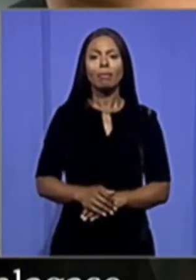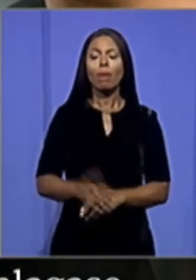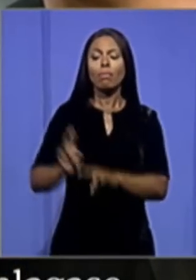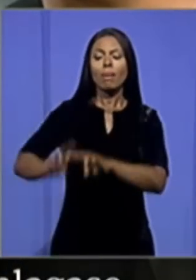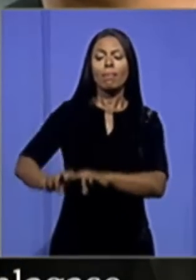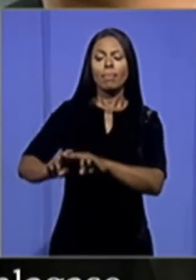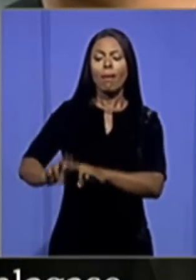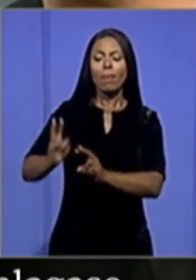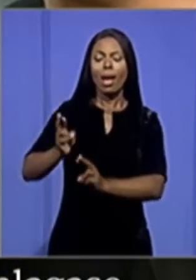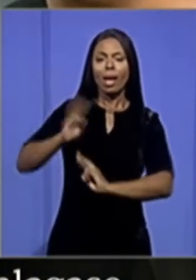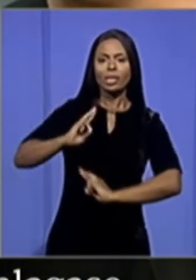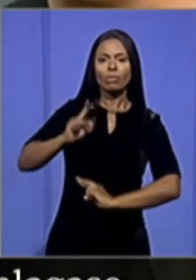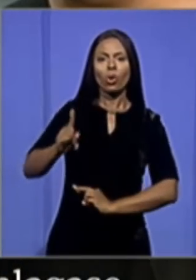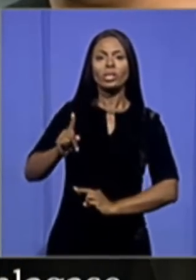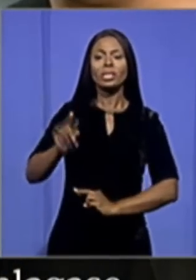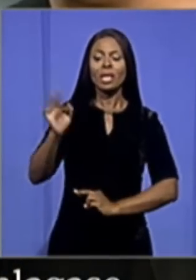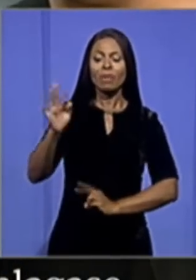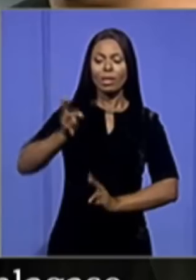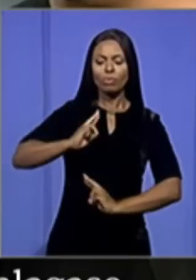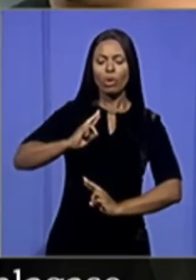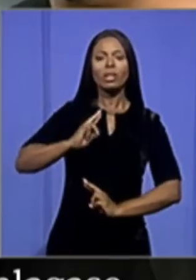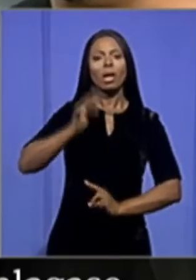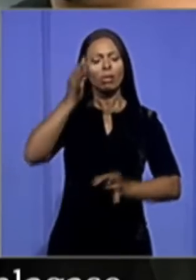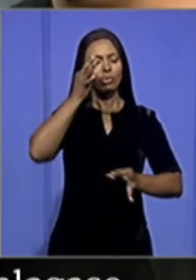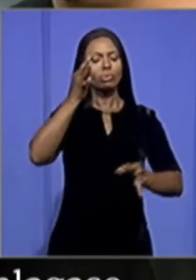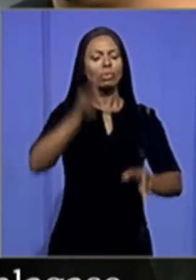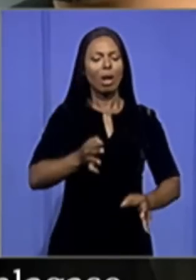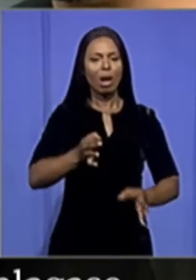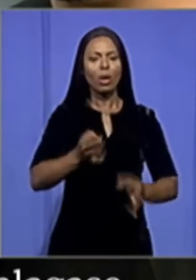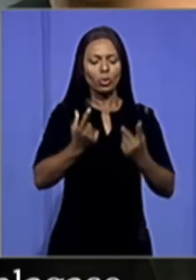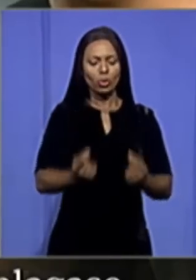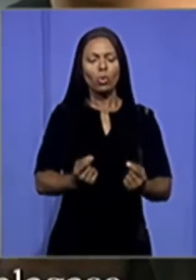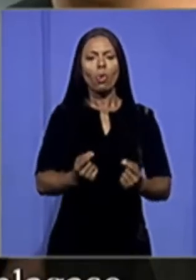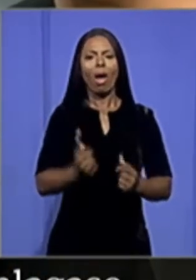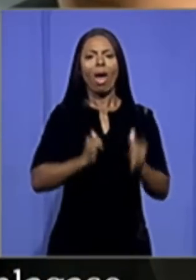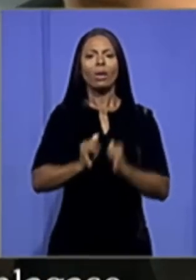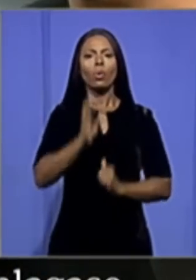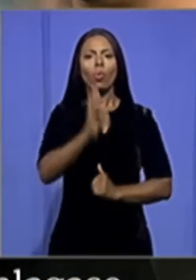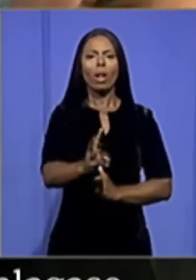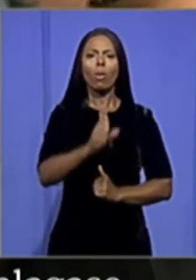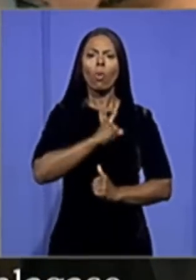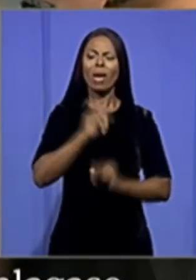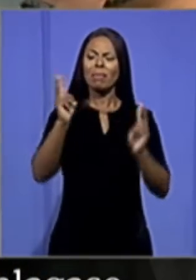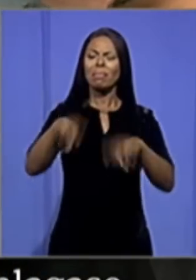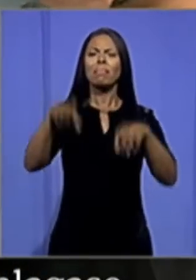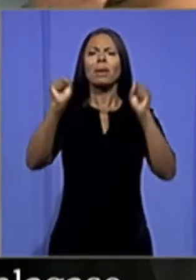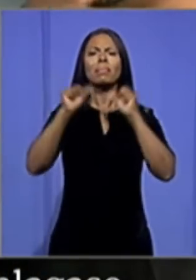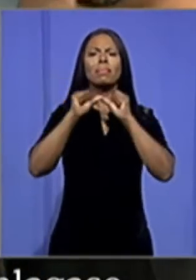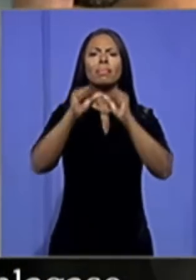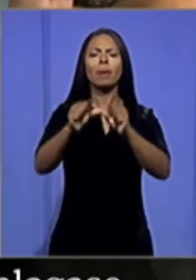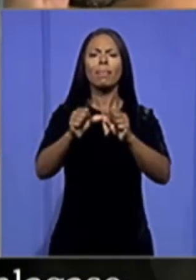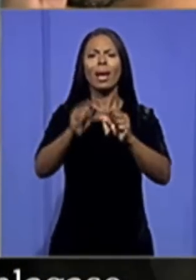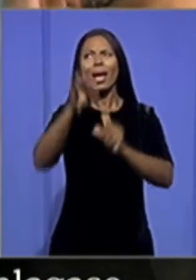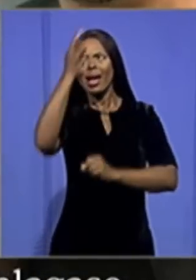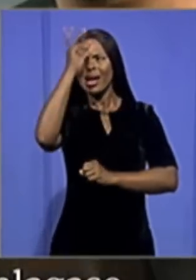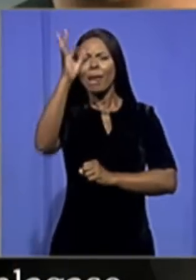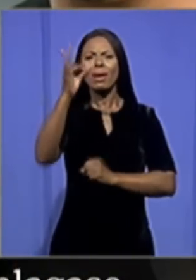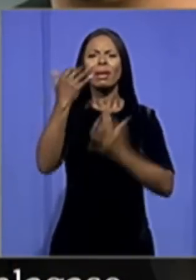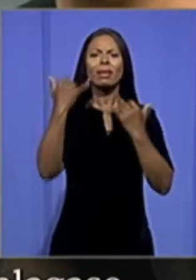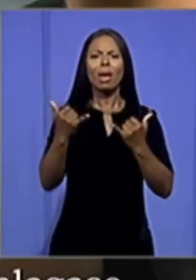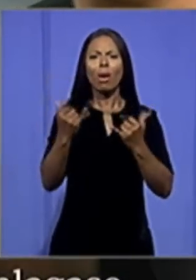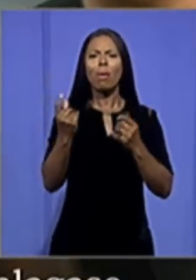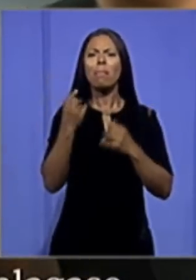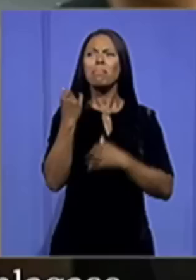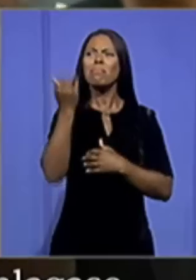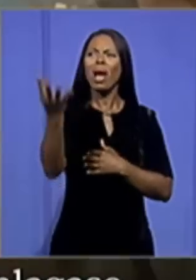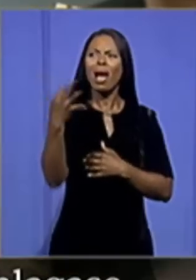we'll then file the motion because we are of the complete view that as load shedding carries on, you can't allow the government to keep filing